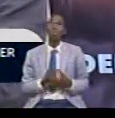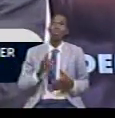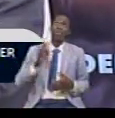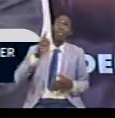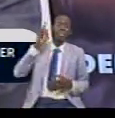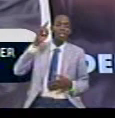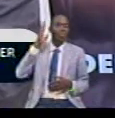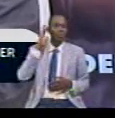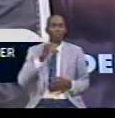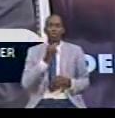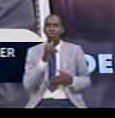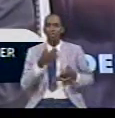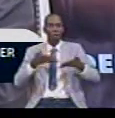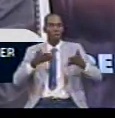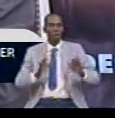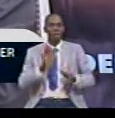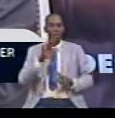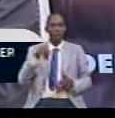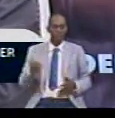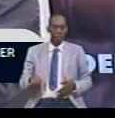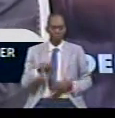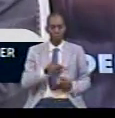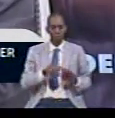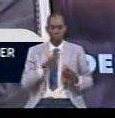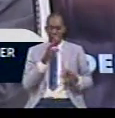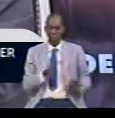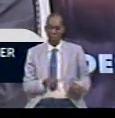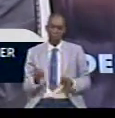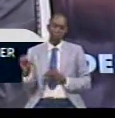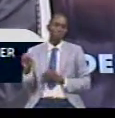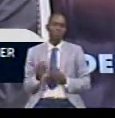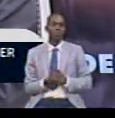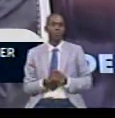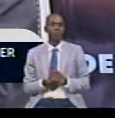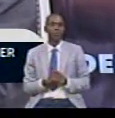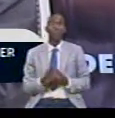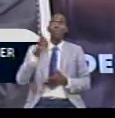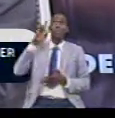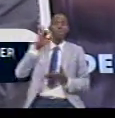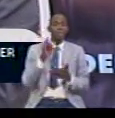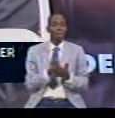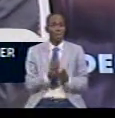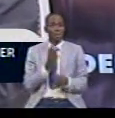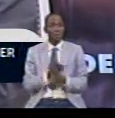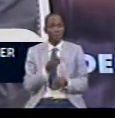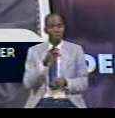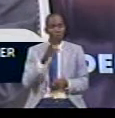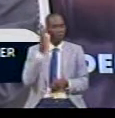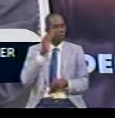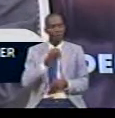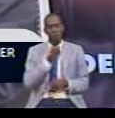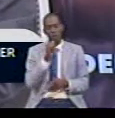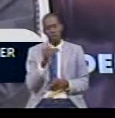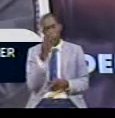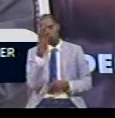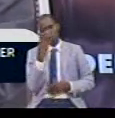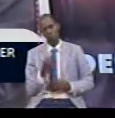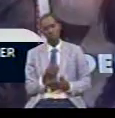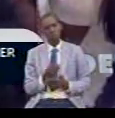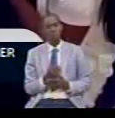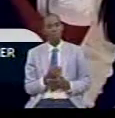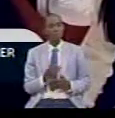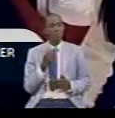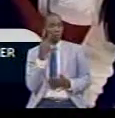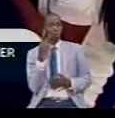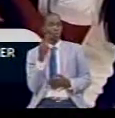thy foot to be moved. He that keepeth thee will not slumber.